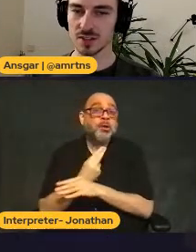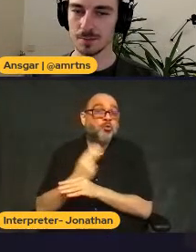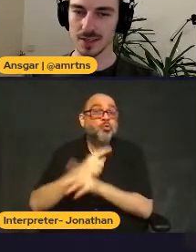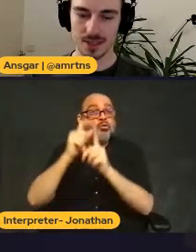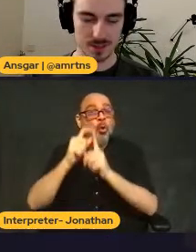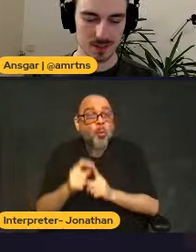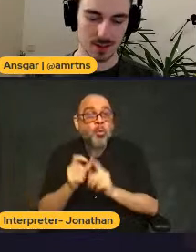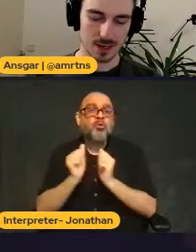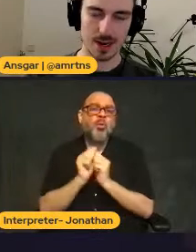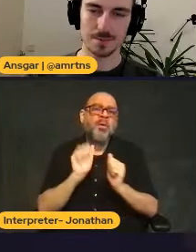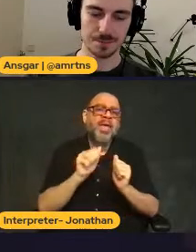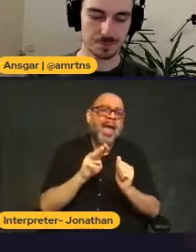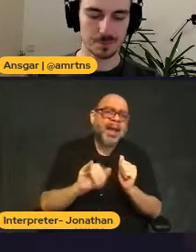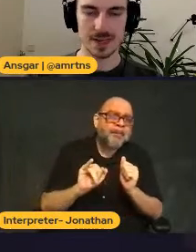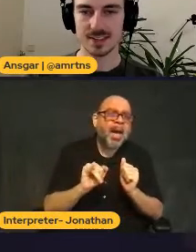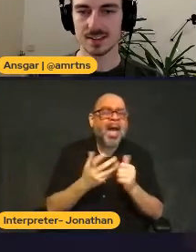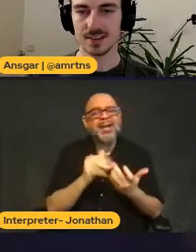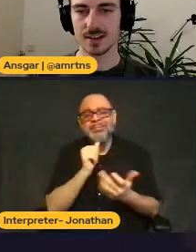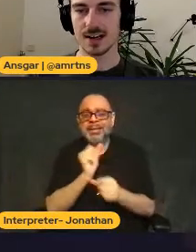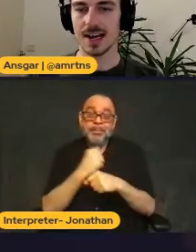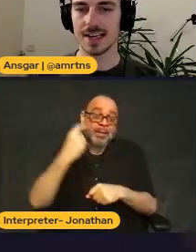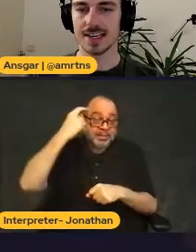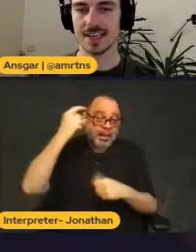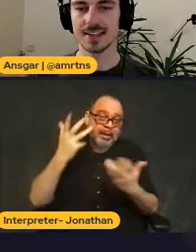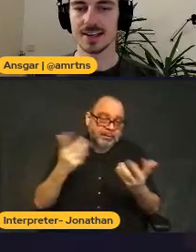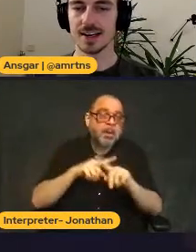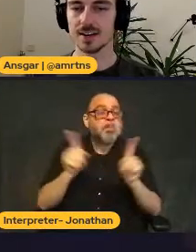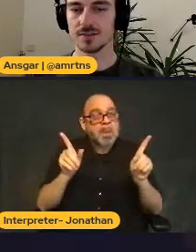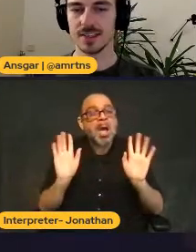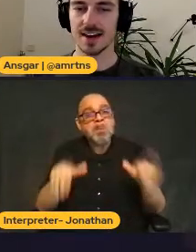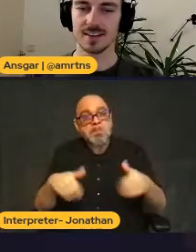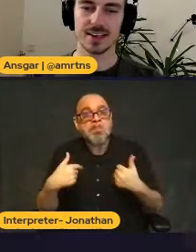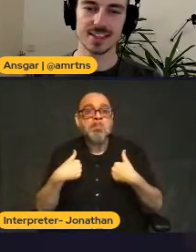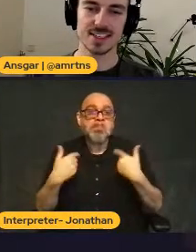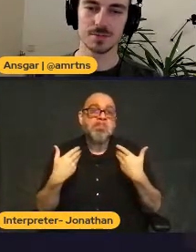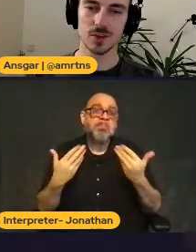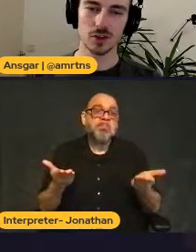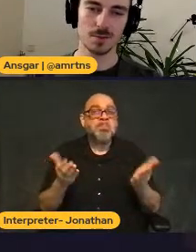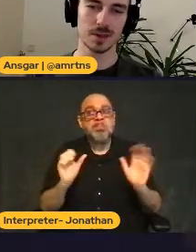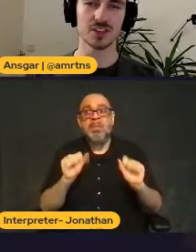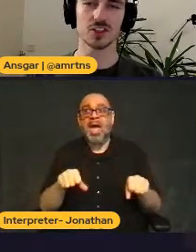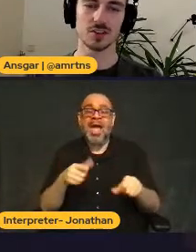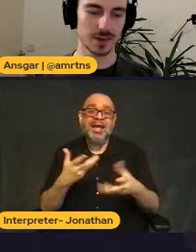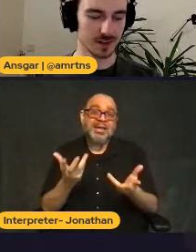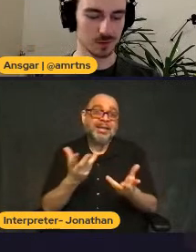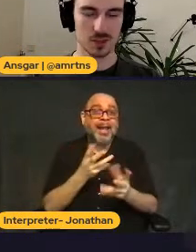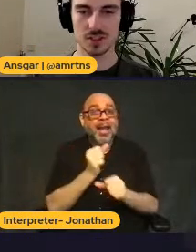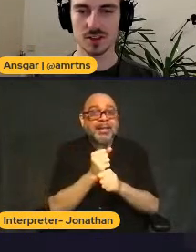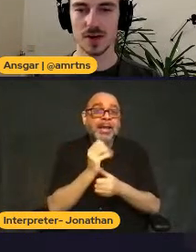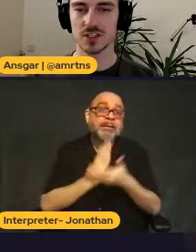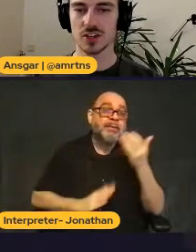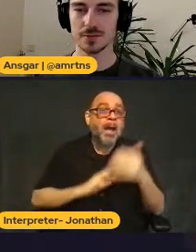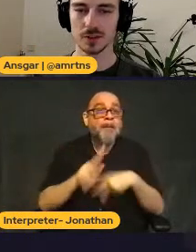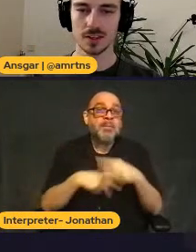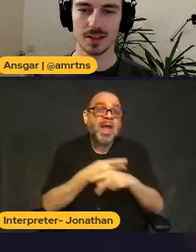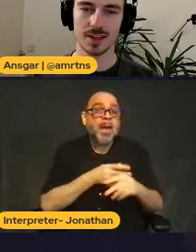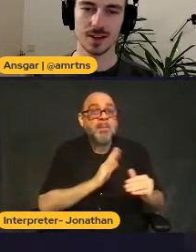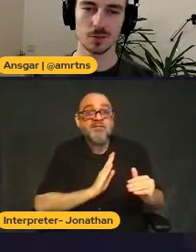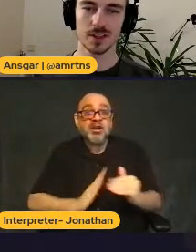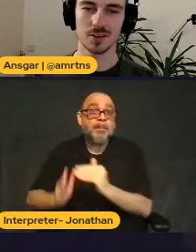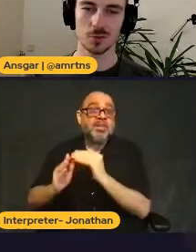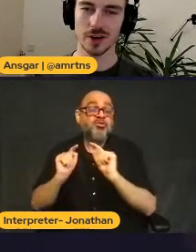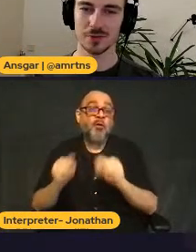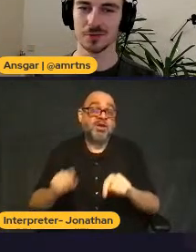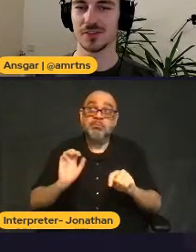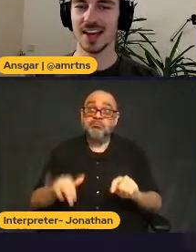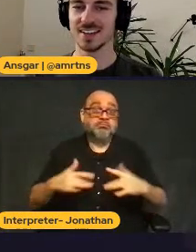which does not make sense, but I can get some code completion over here, which is quite joyful